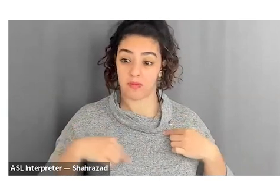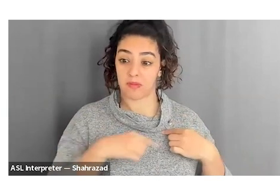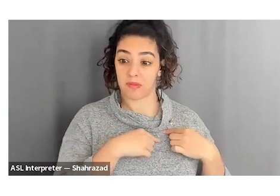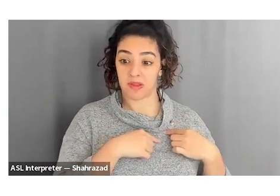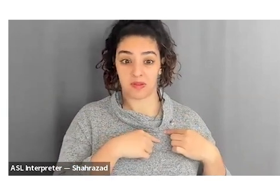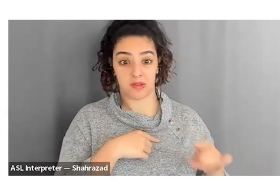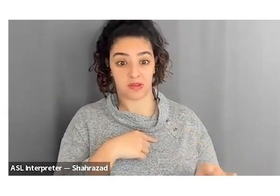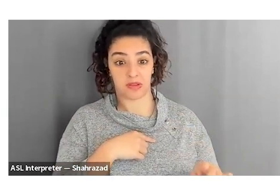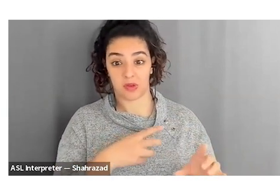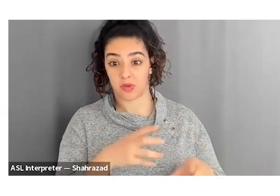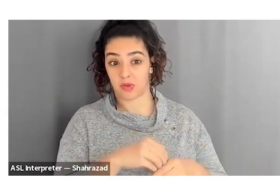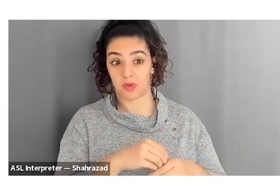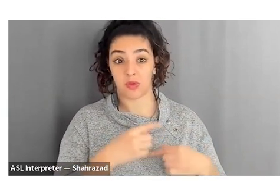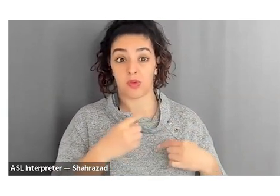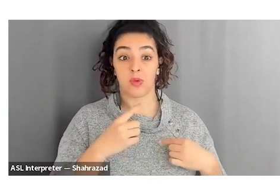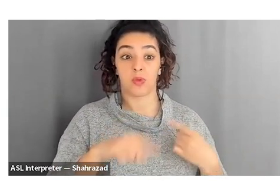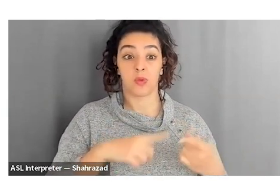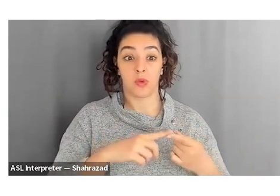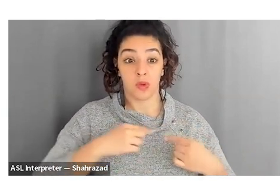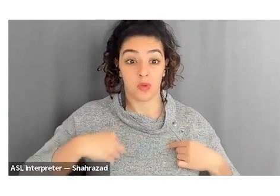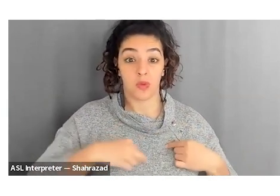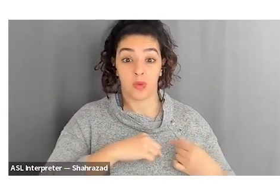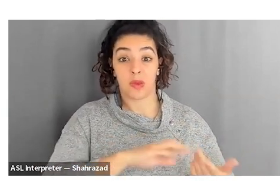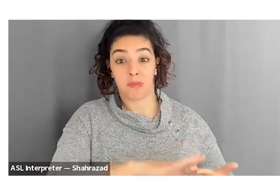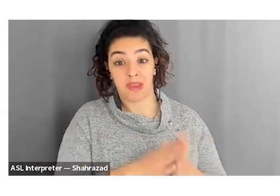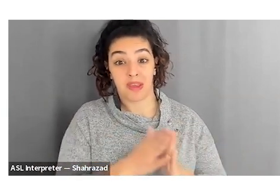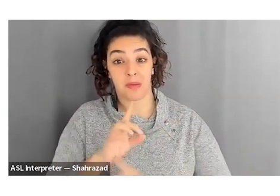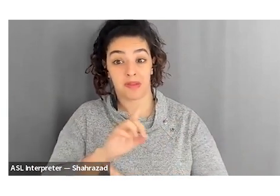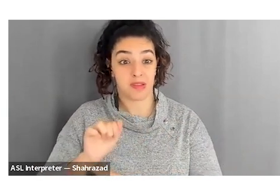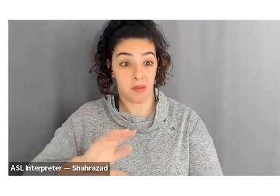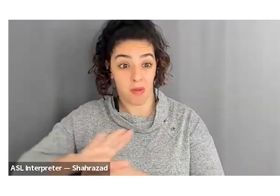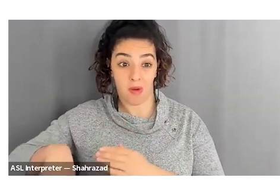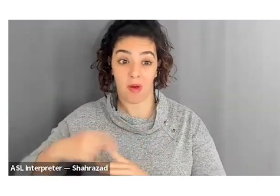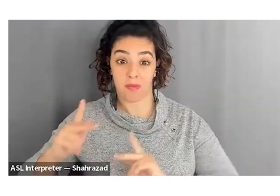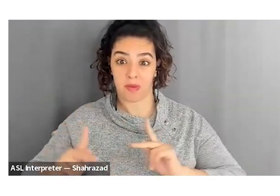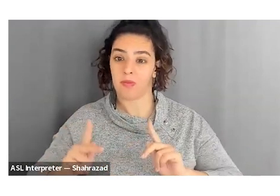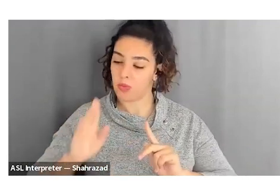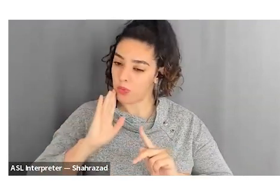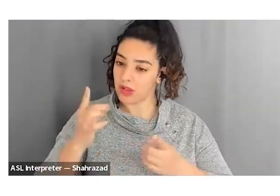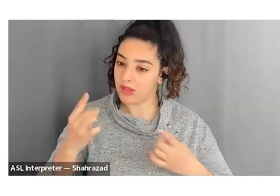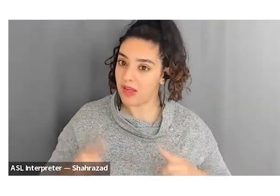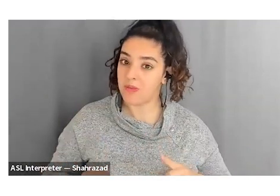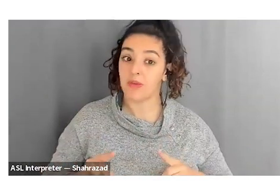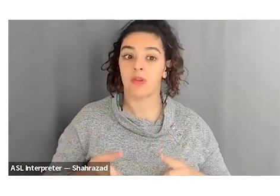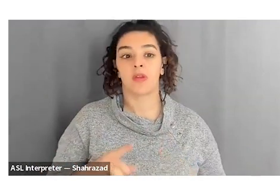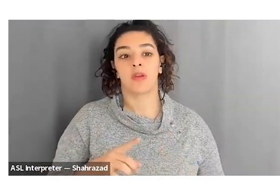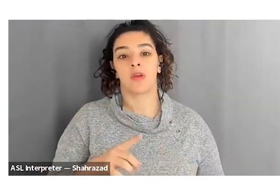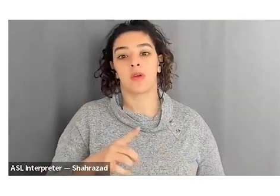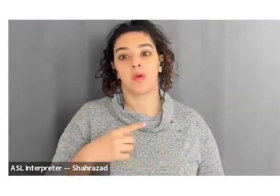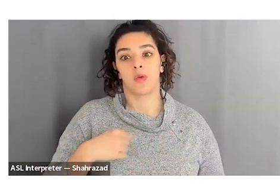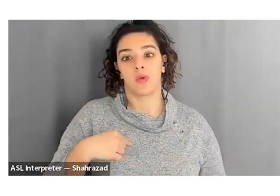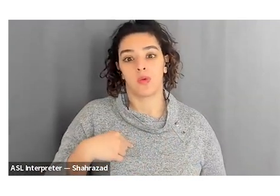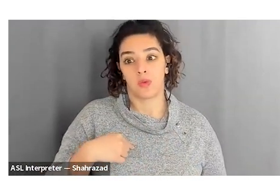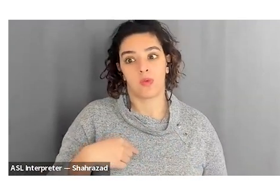when we all become disabled, which most likely we all will become disabled, because we're all going to grow old, so we're all going to